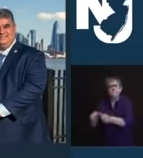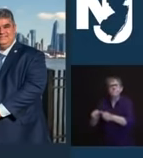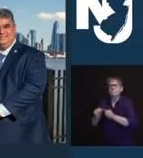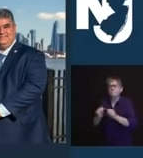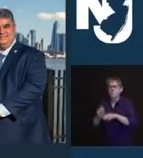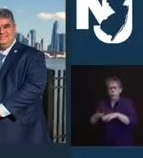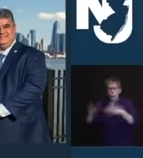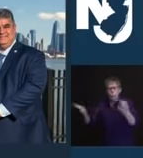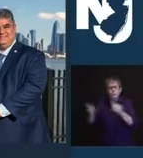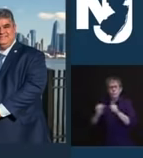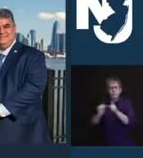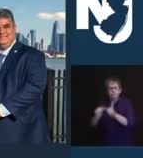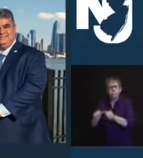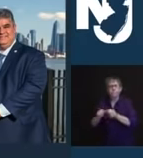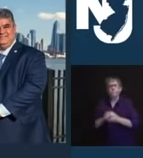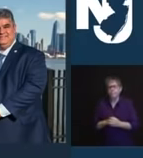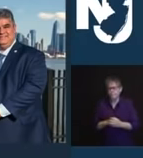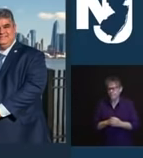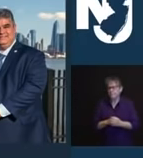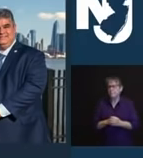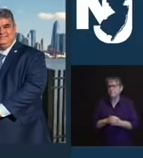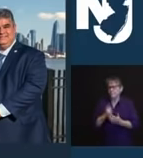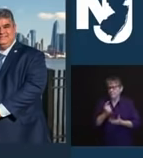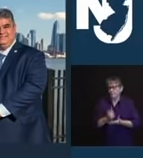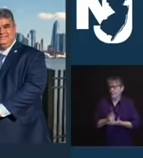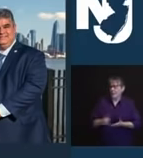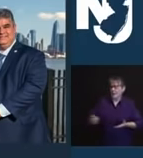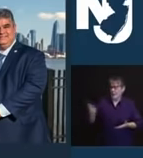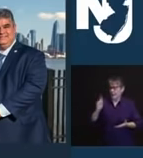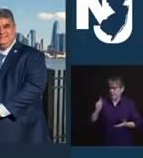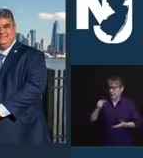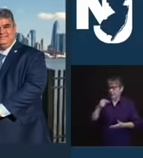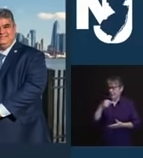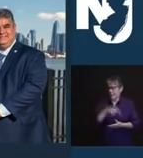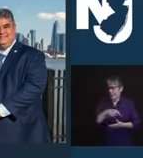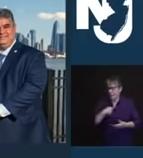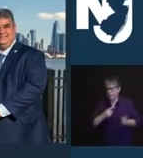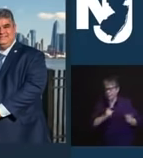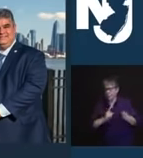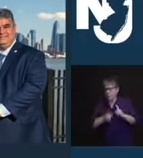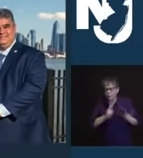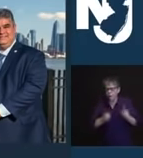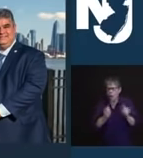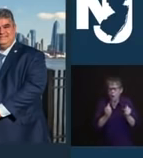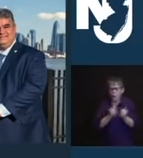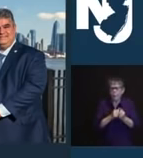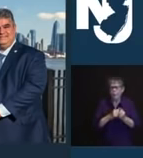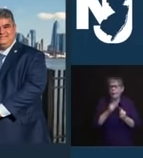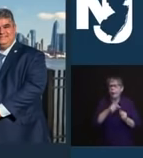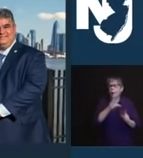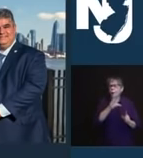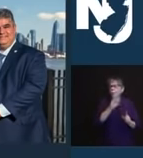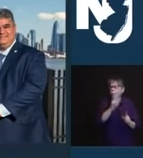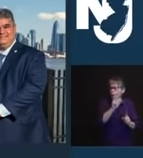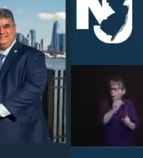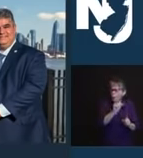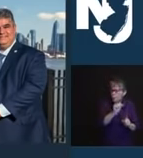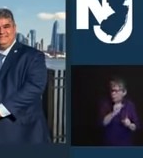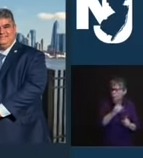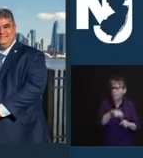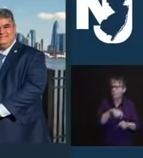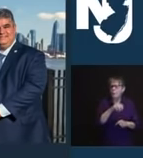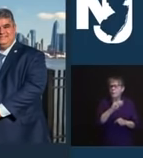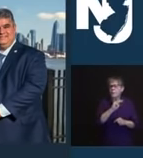last week. By the way, as luck would have it, today is Carlos Medina's birthday, so happy birthday, buddy. And had a really good conversation with